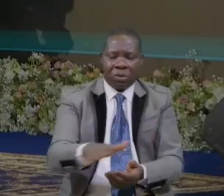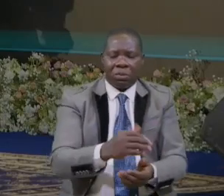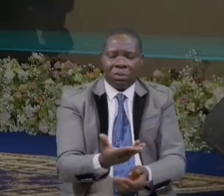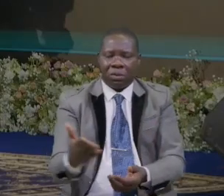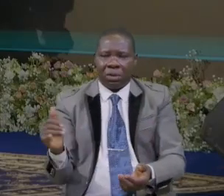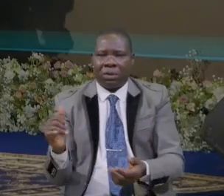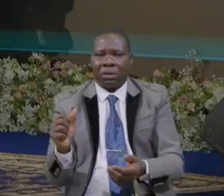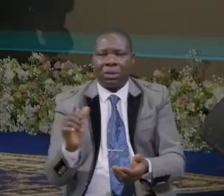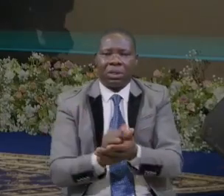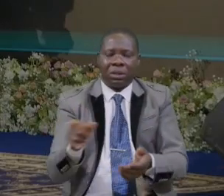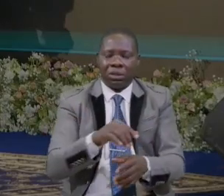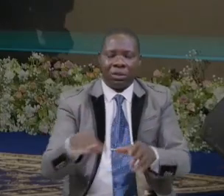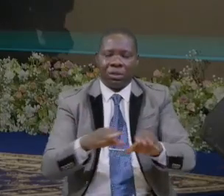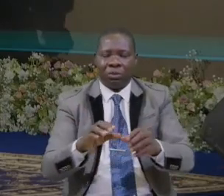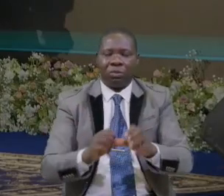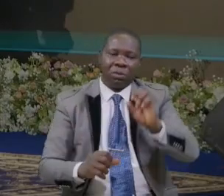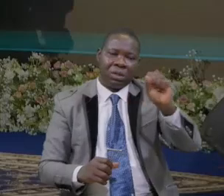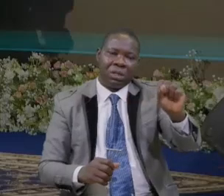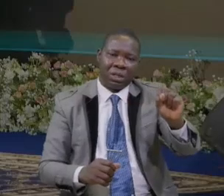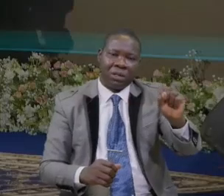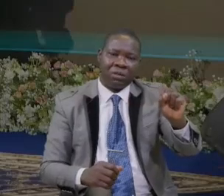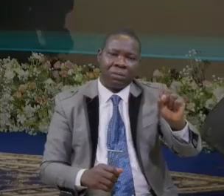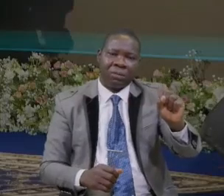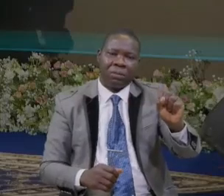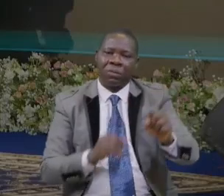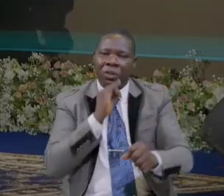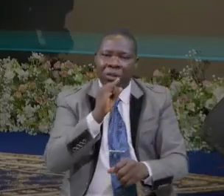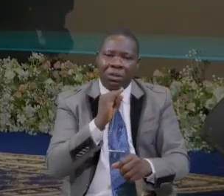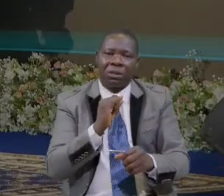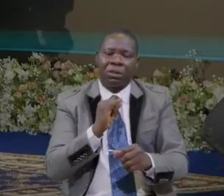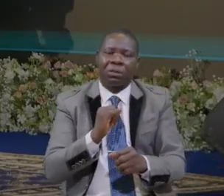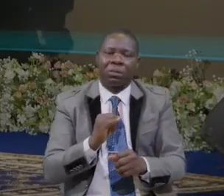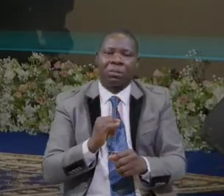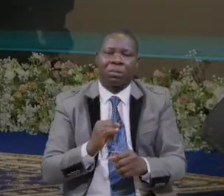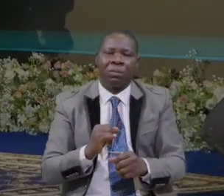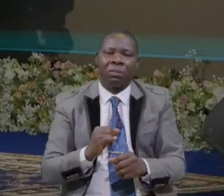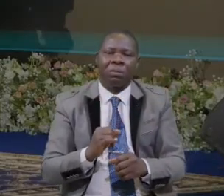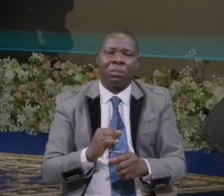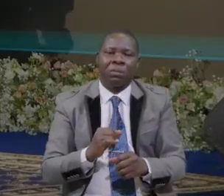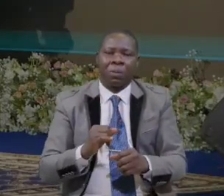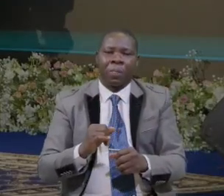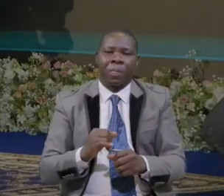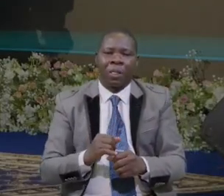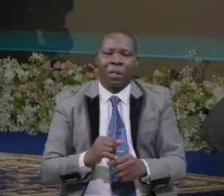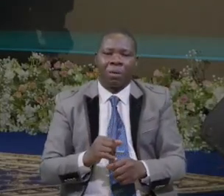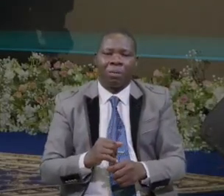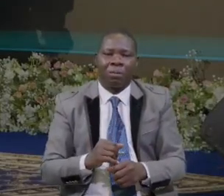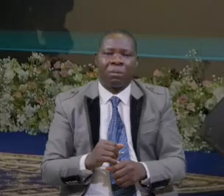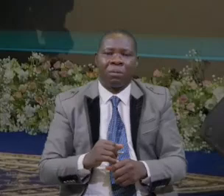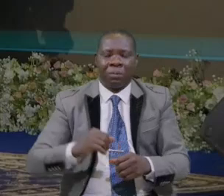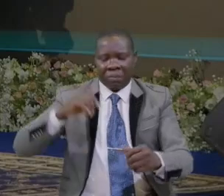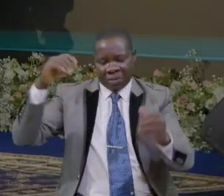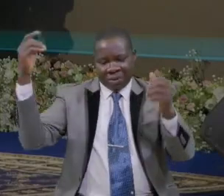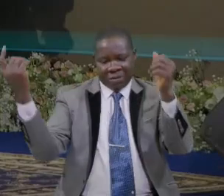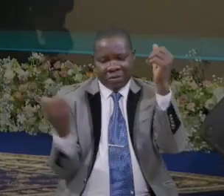S, E, smote, seek, sorry, smite